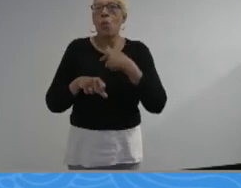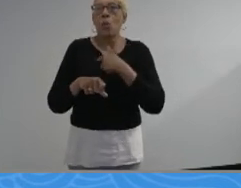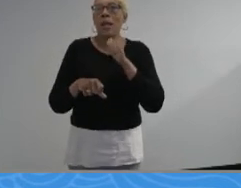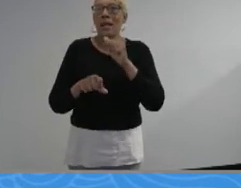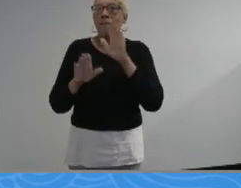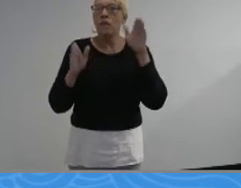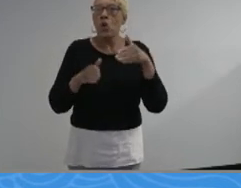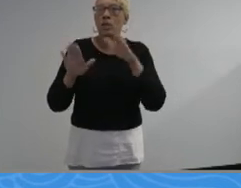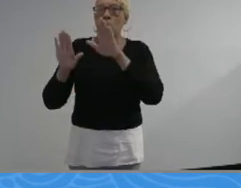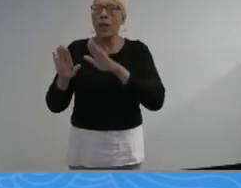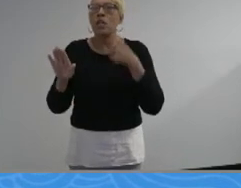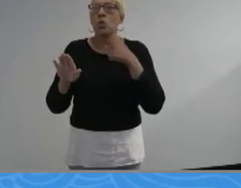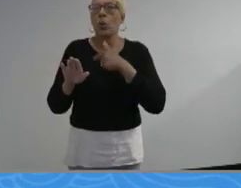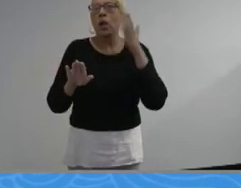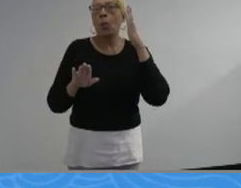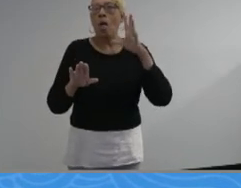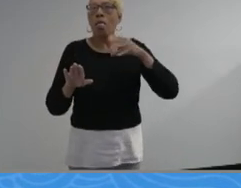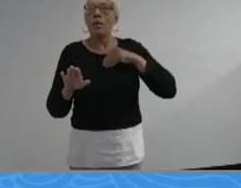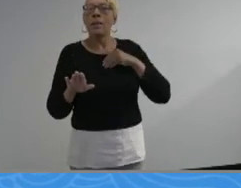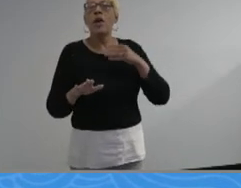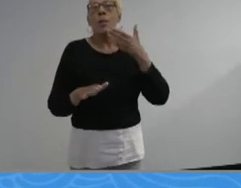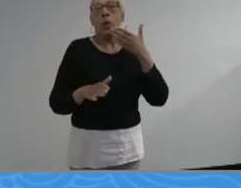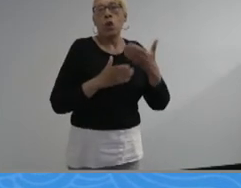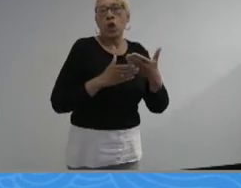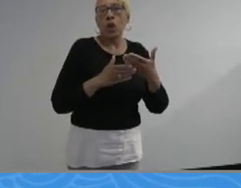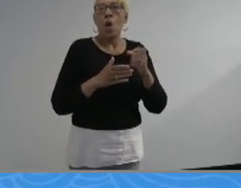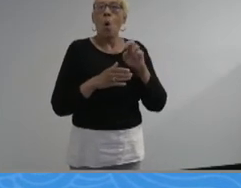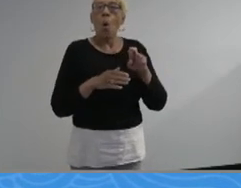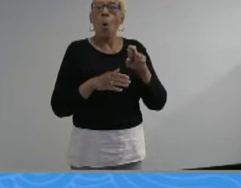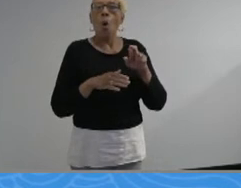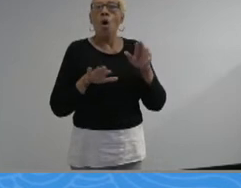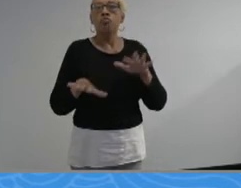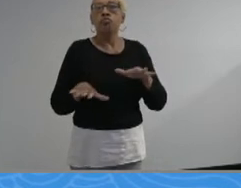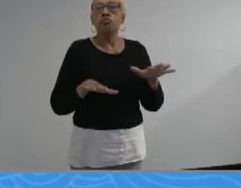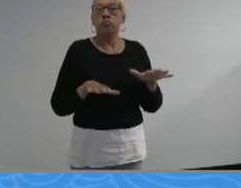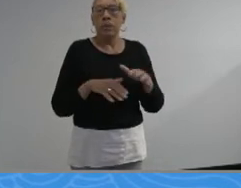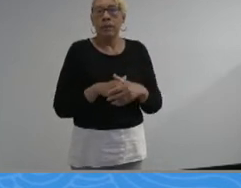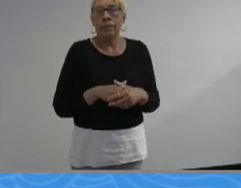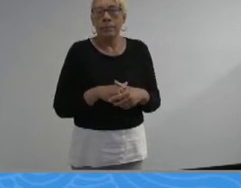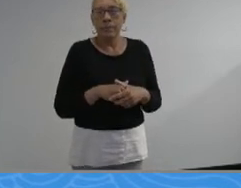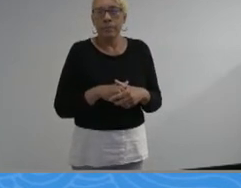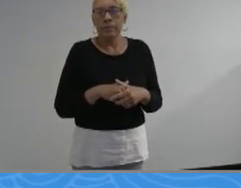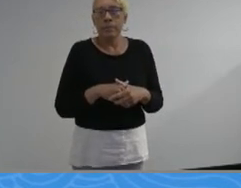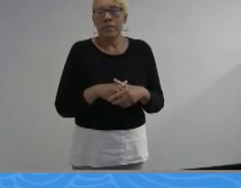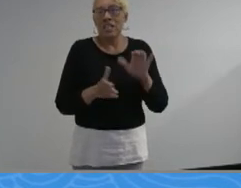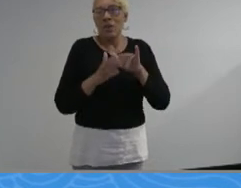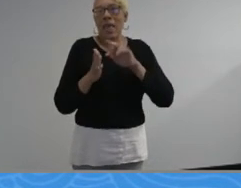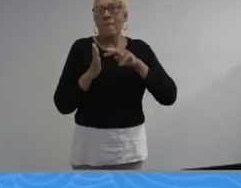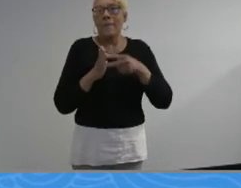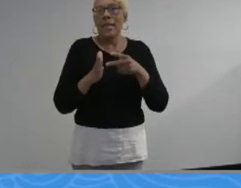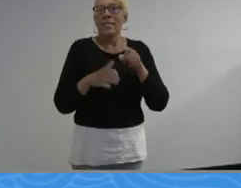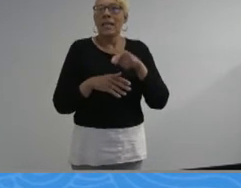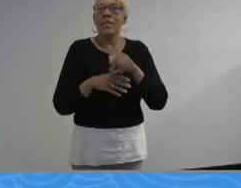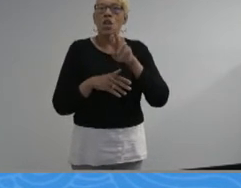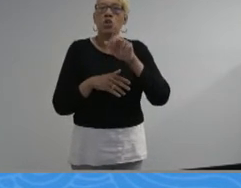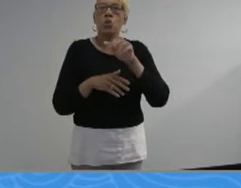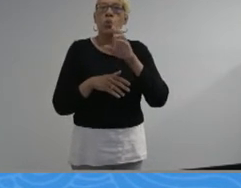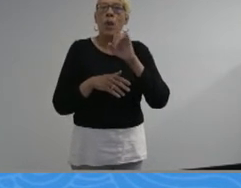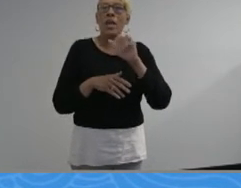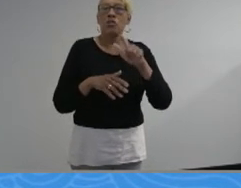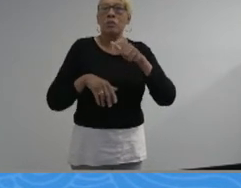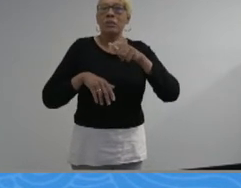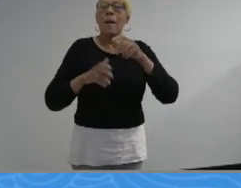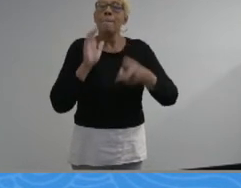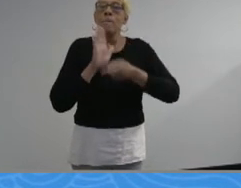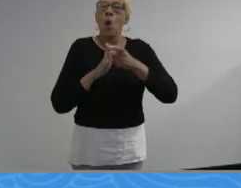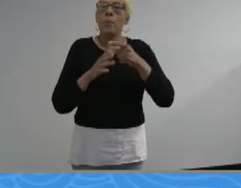be, we're going to settle for being good, or in some cases being settled for just being mediocre. So that means in this racial reckoning moment, we have to all